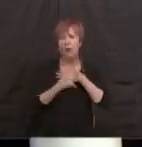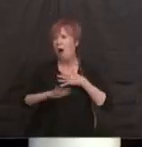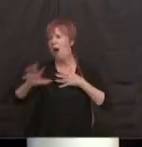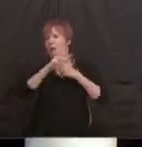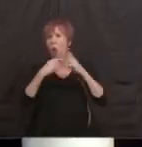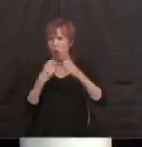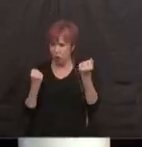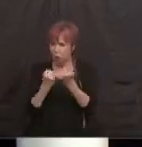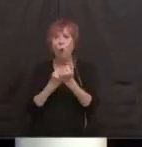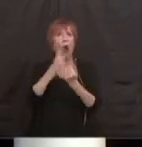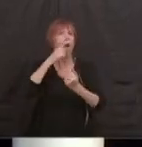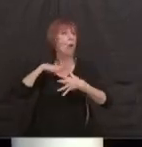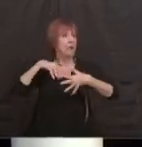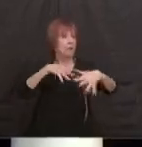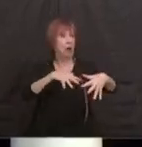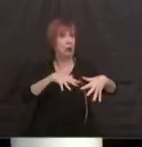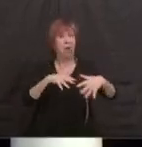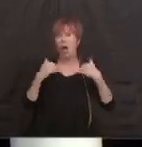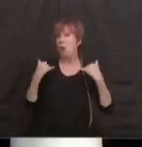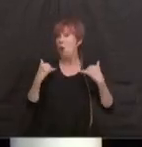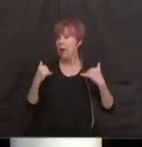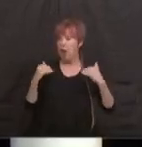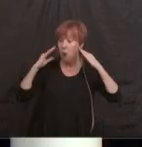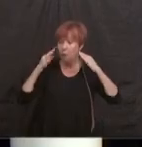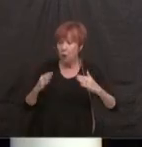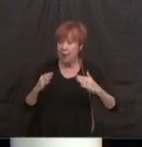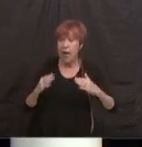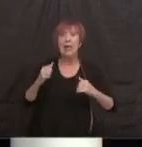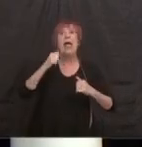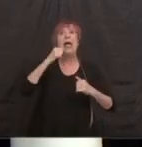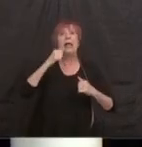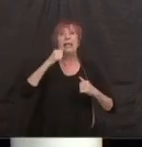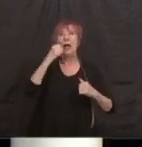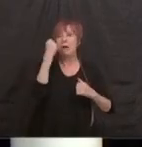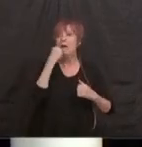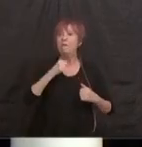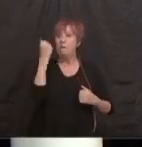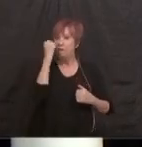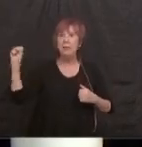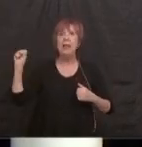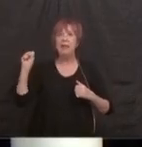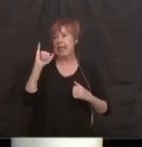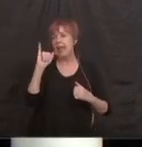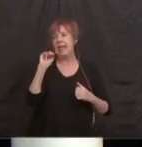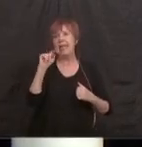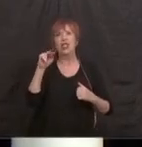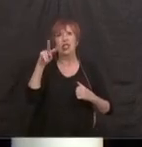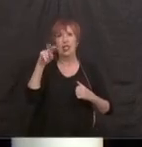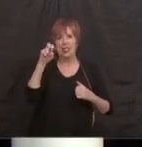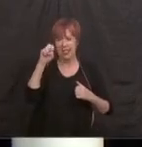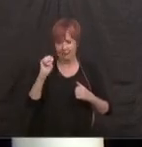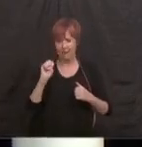what we are currently working on really is on our Feminist Street Initiative, which is the visibility of